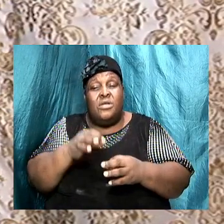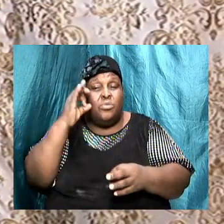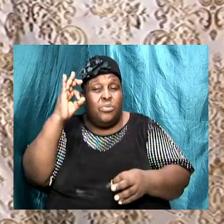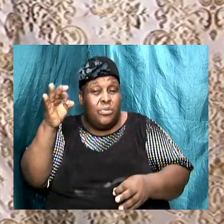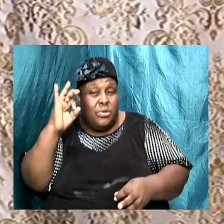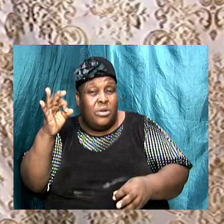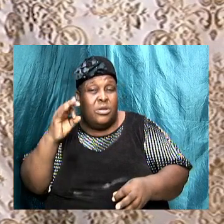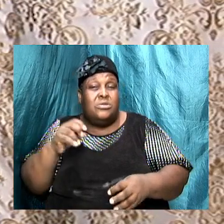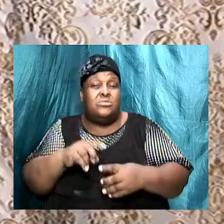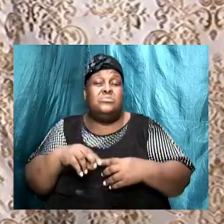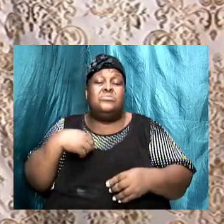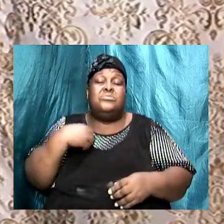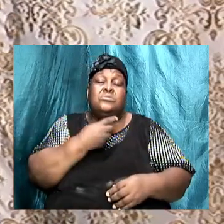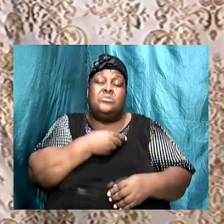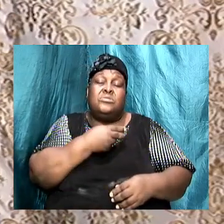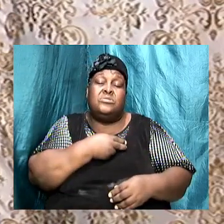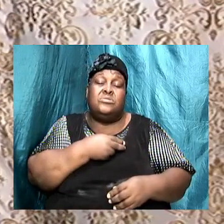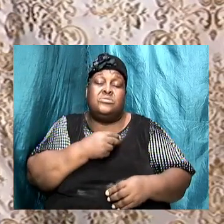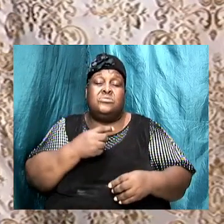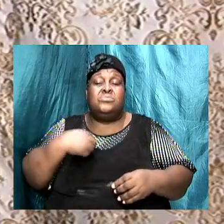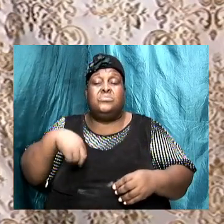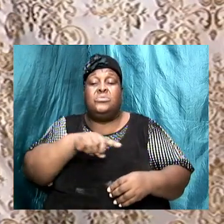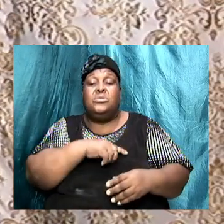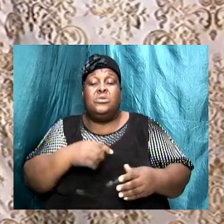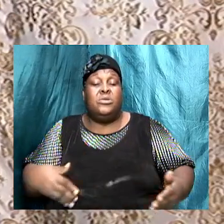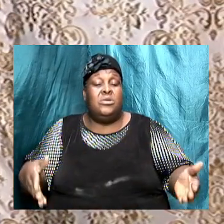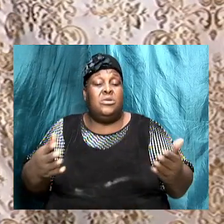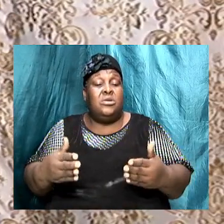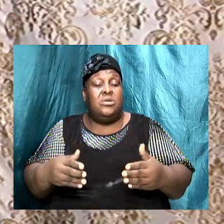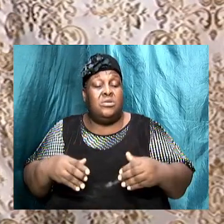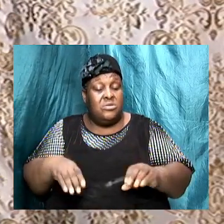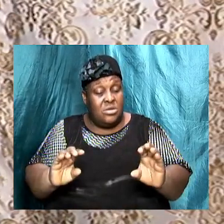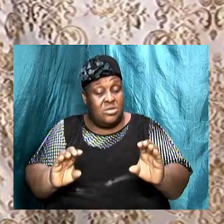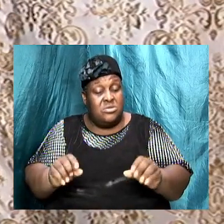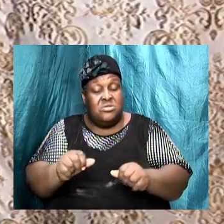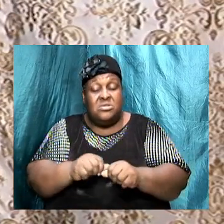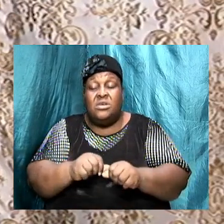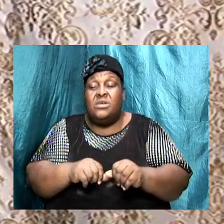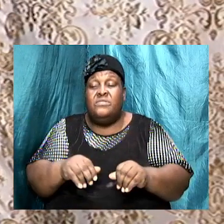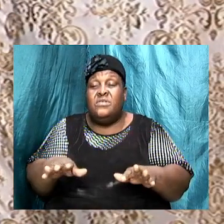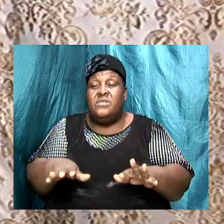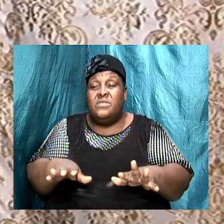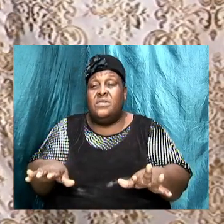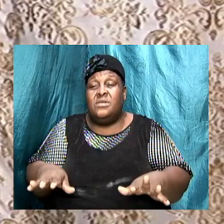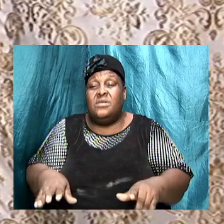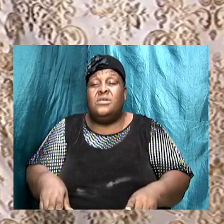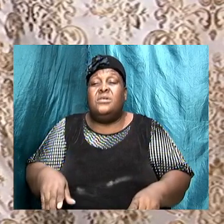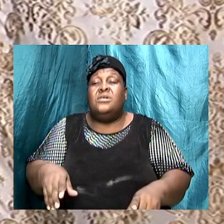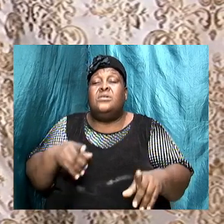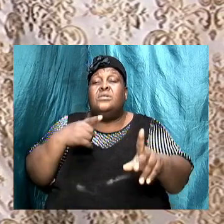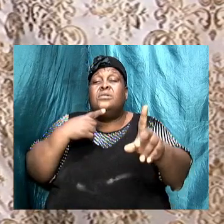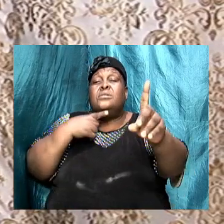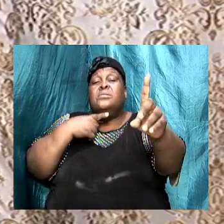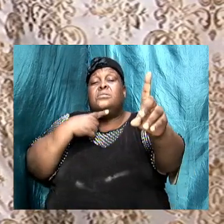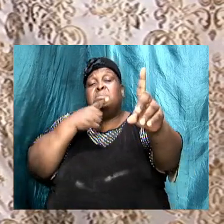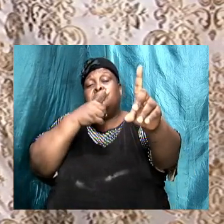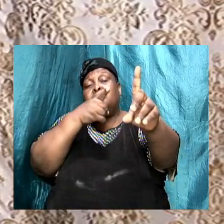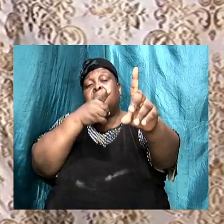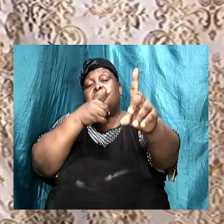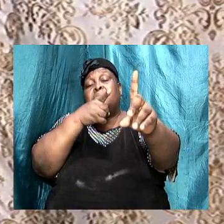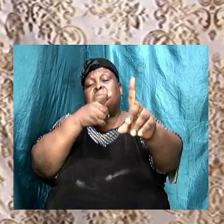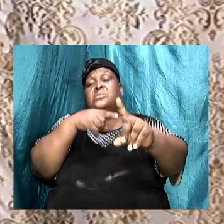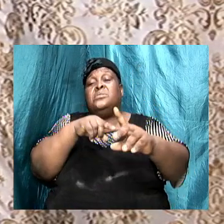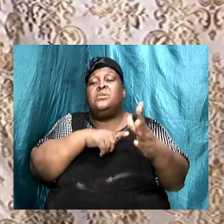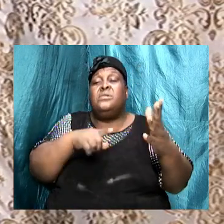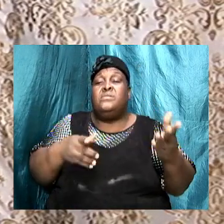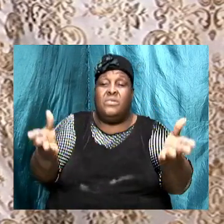and chances are everything that is happening is pointing to the coming of our Lord Jesus Christ. But